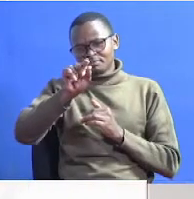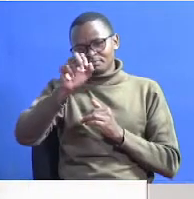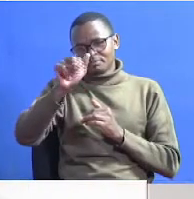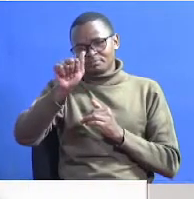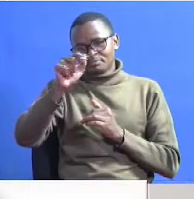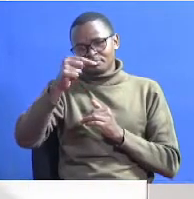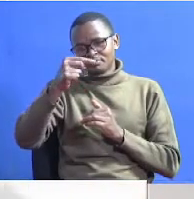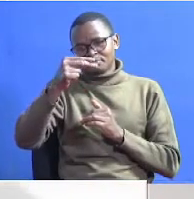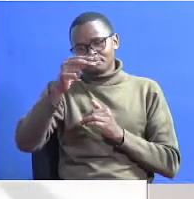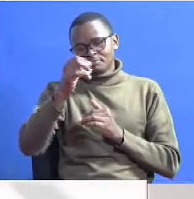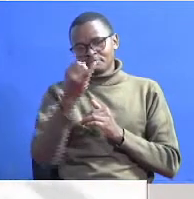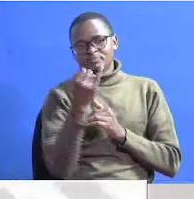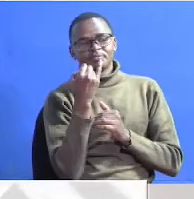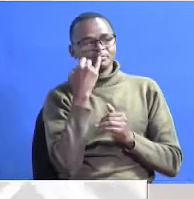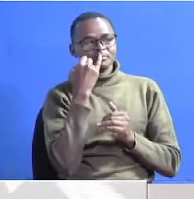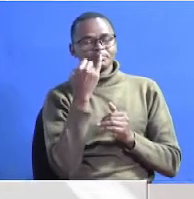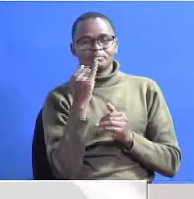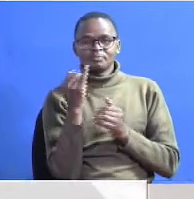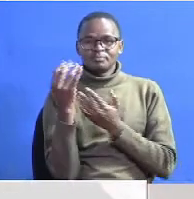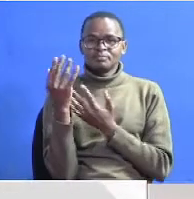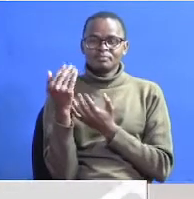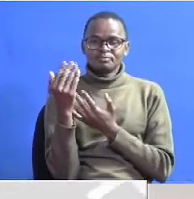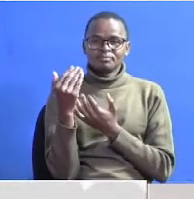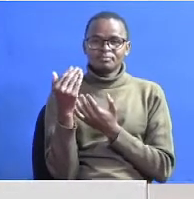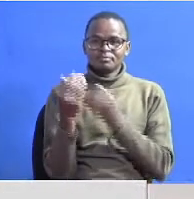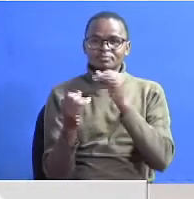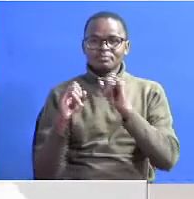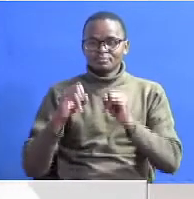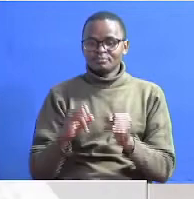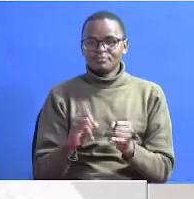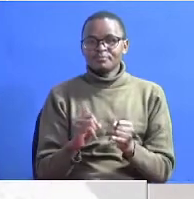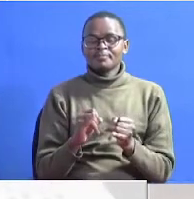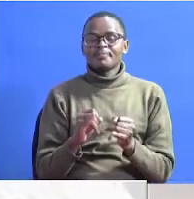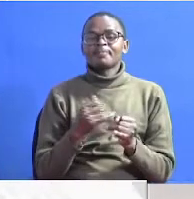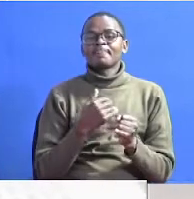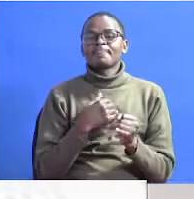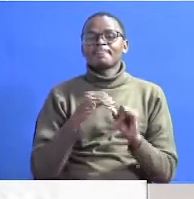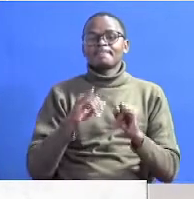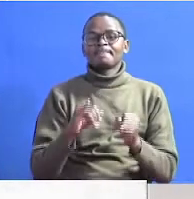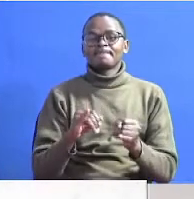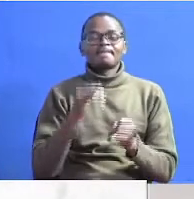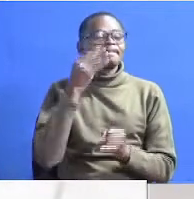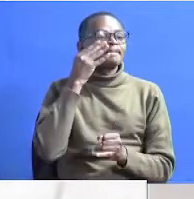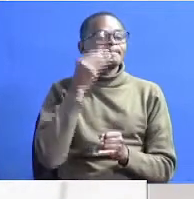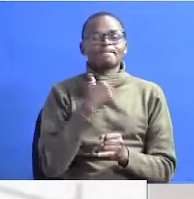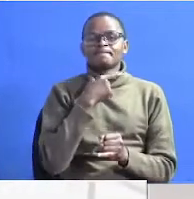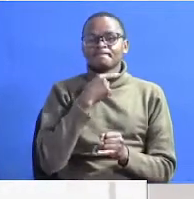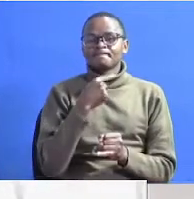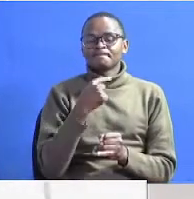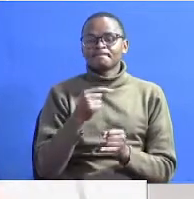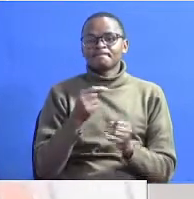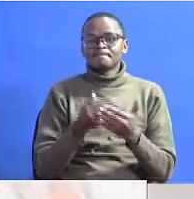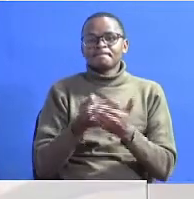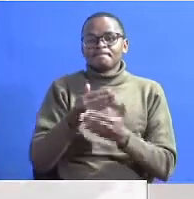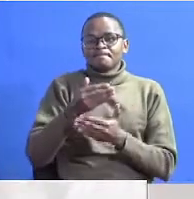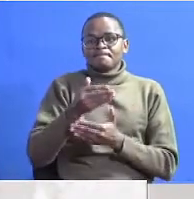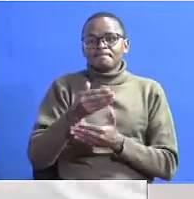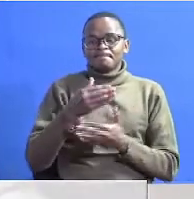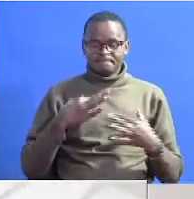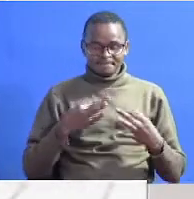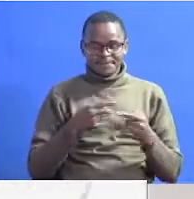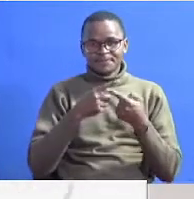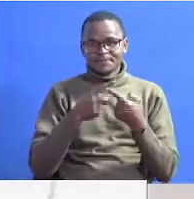So it is expected to be a new, we are going to have a new experience. Like, you can buy a new cloth,